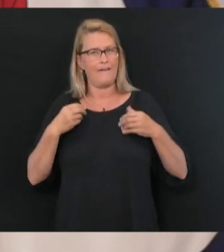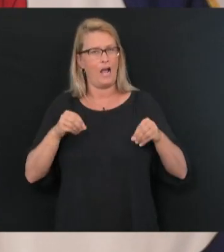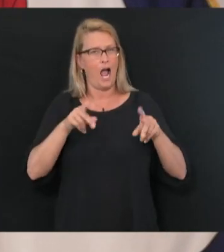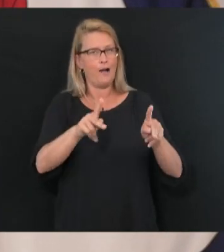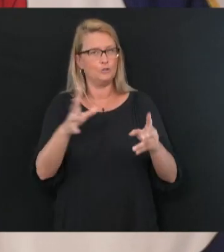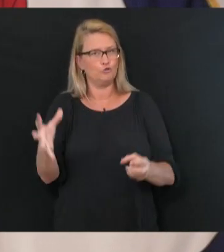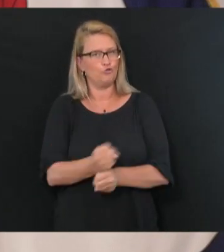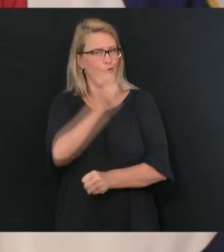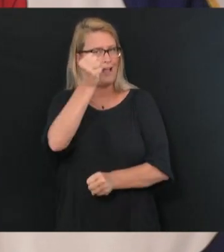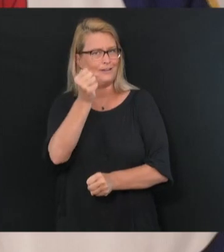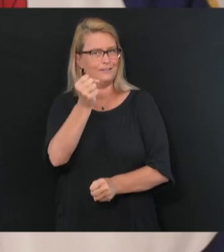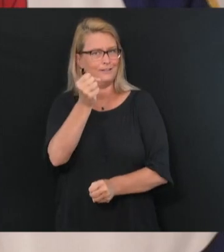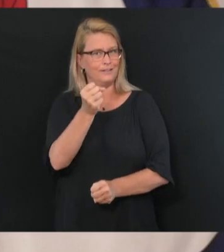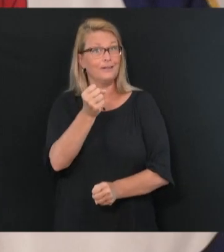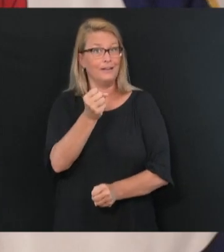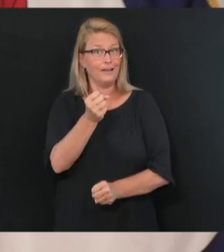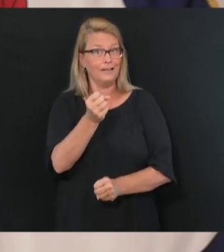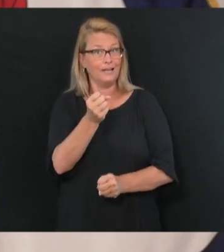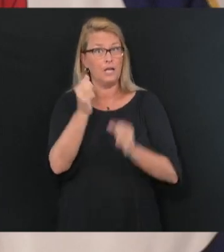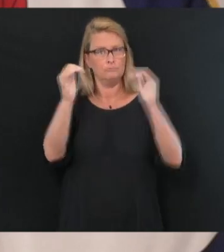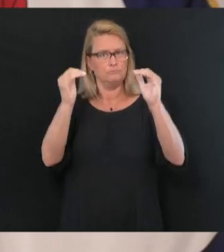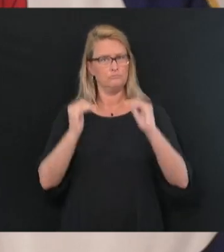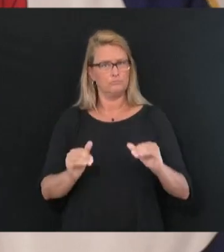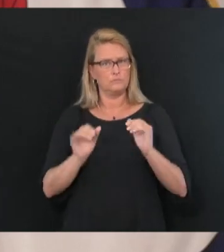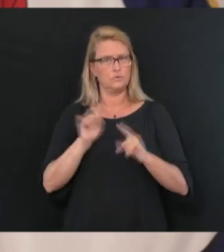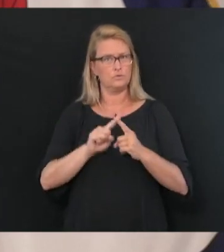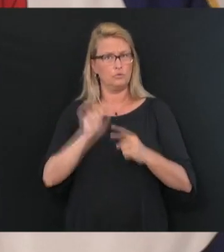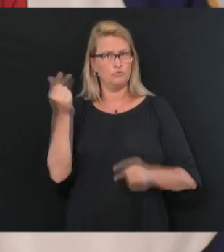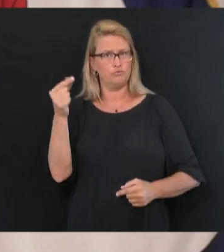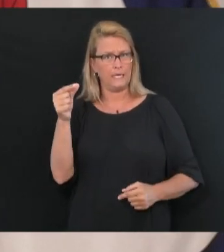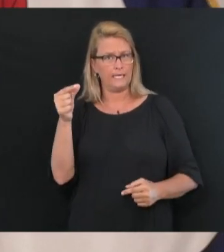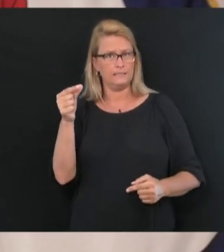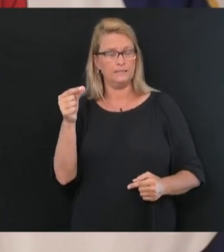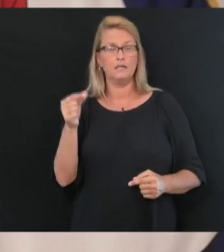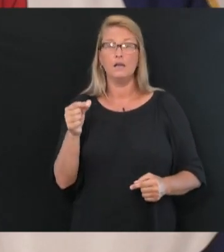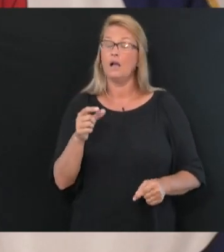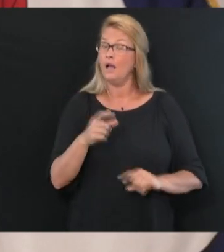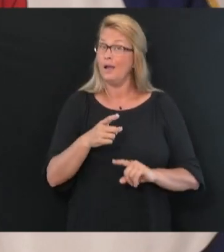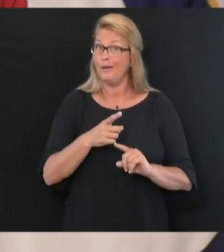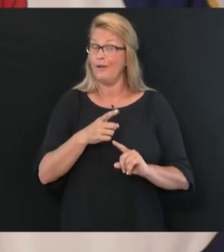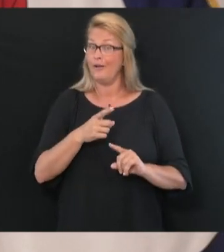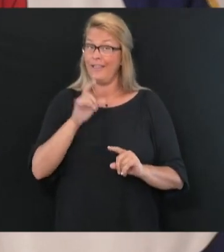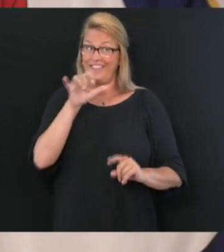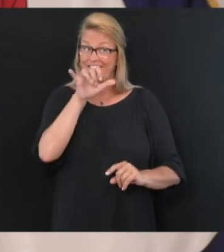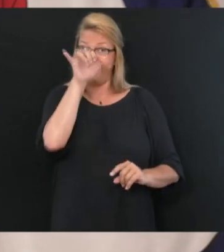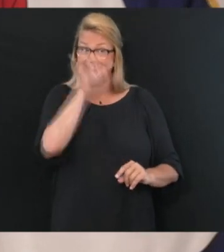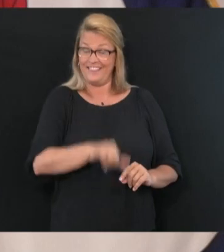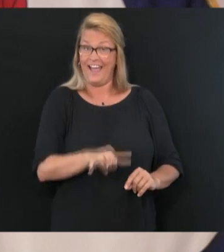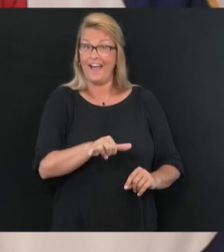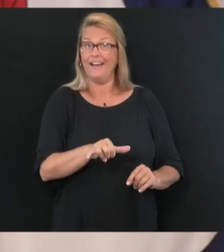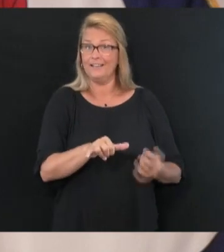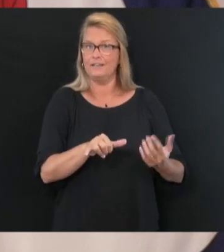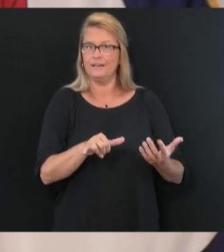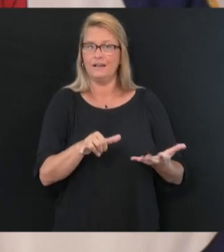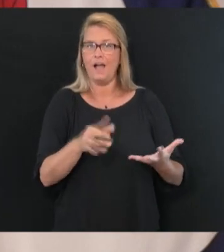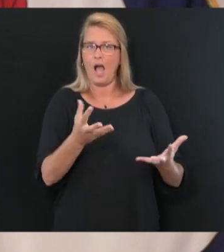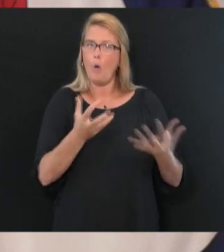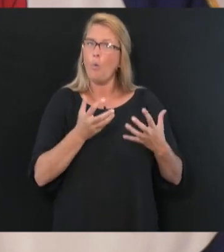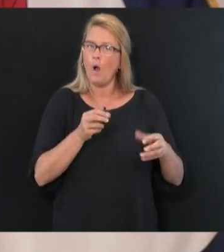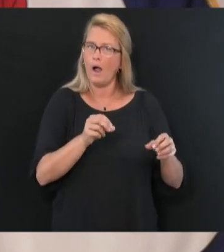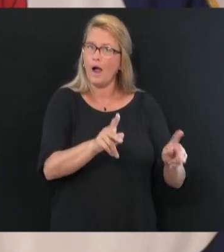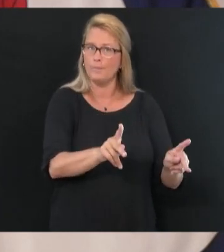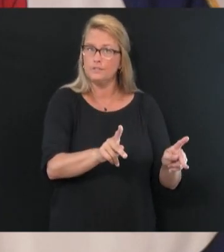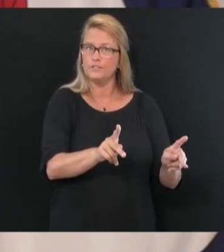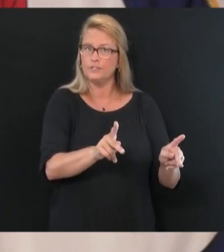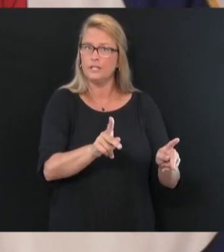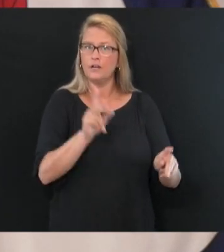win. And absolutely, from that standpoint, and really that standpoint alone, I wanted us to have the opportunity for